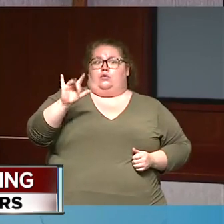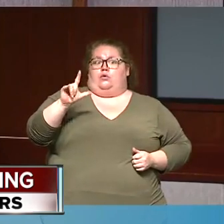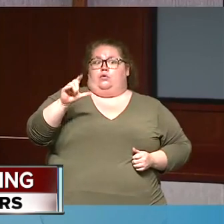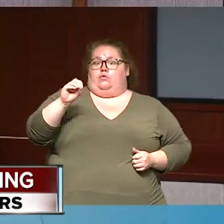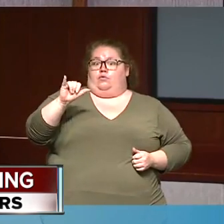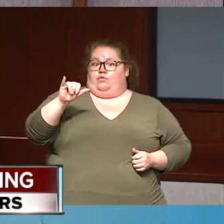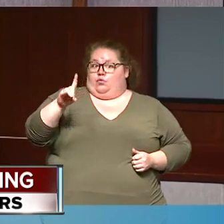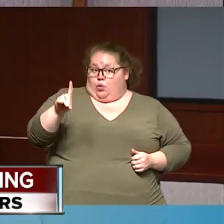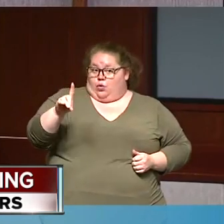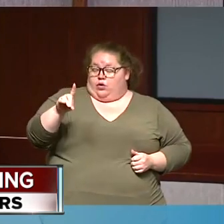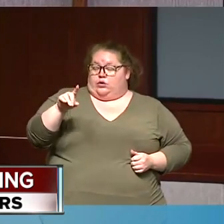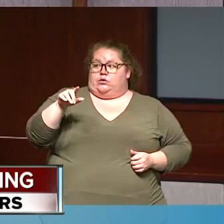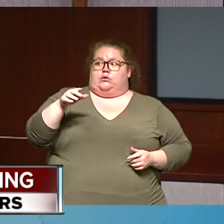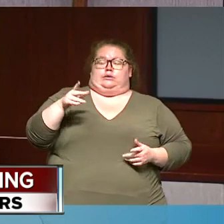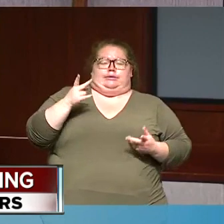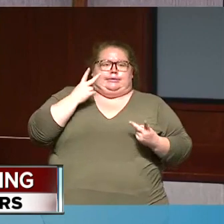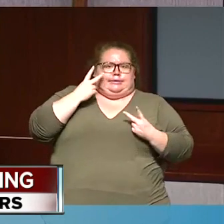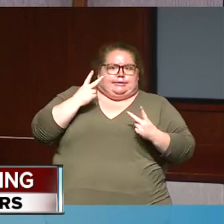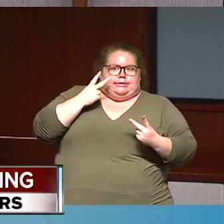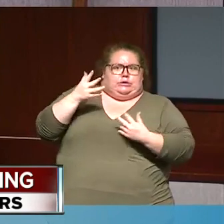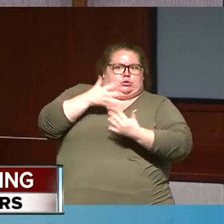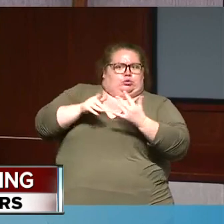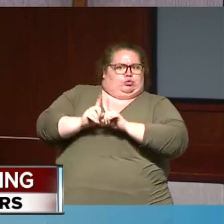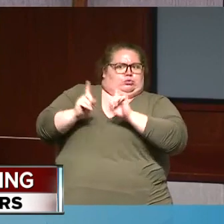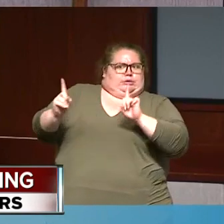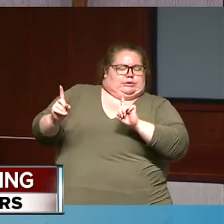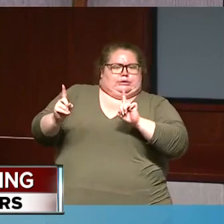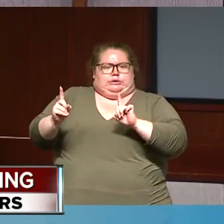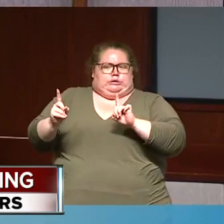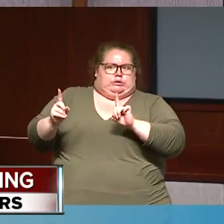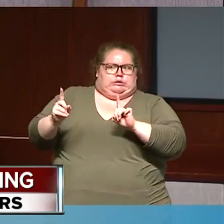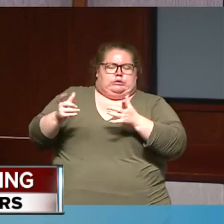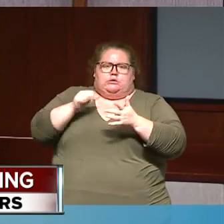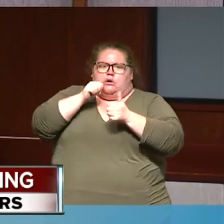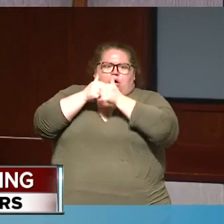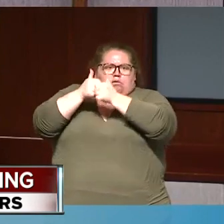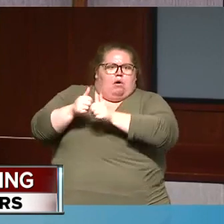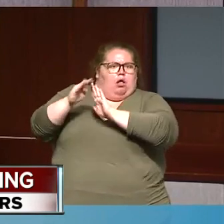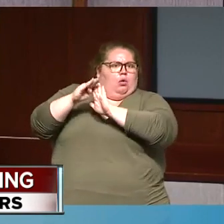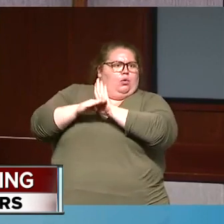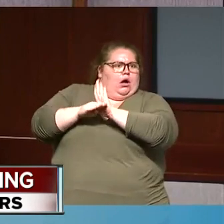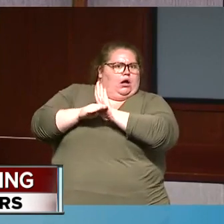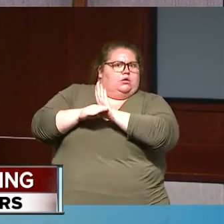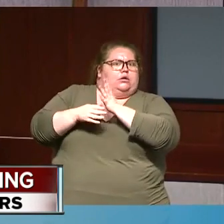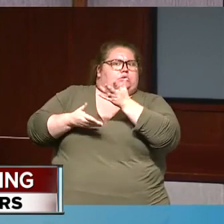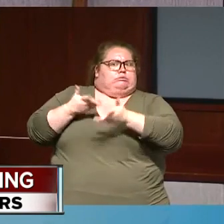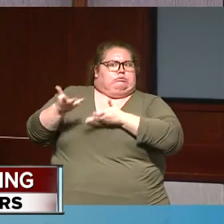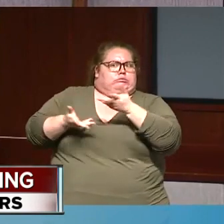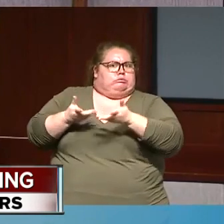always, being followed. Is there some concern among officials that could potentially